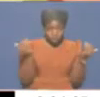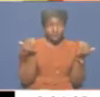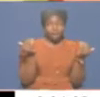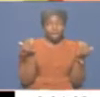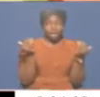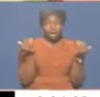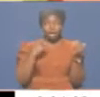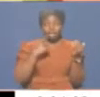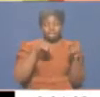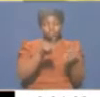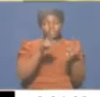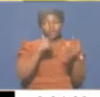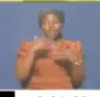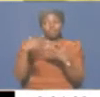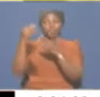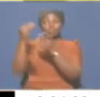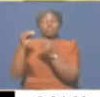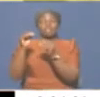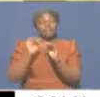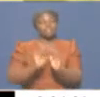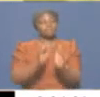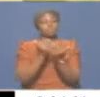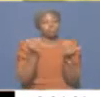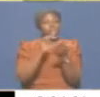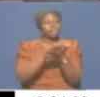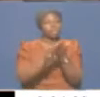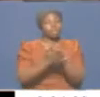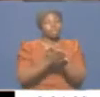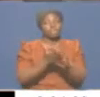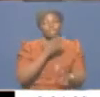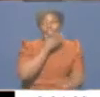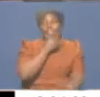Wameenda watoto wake wamewacho bila baba.